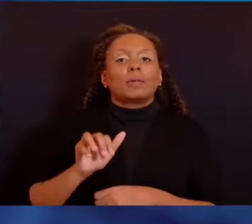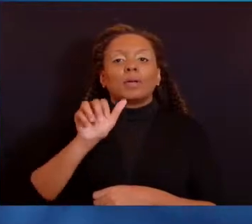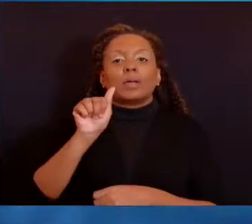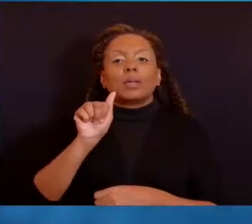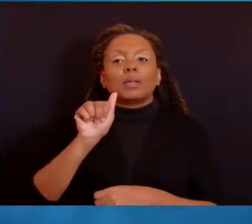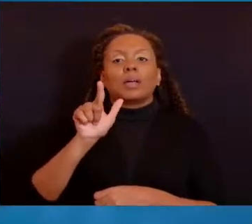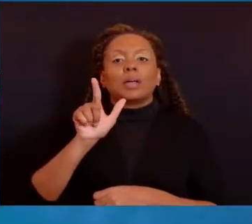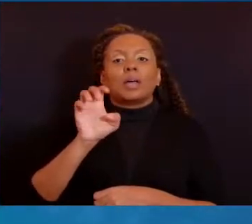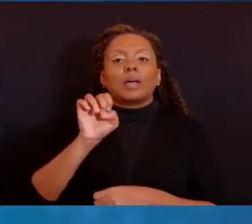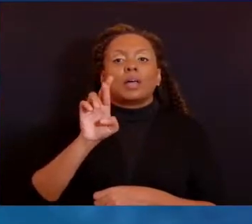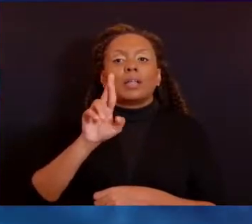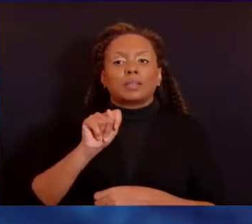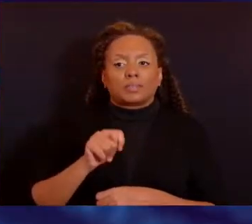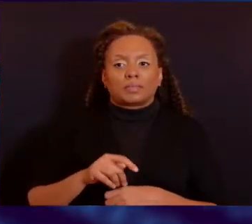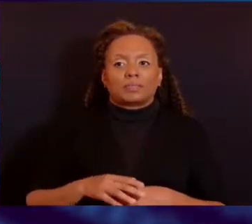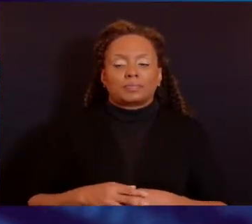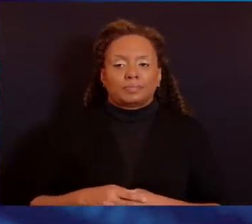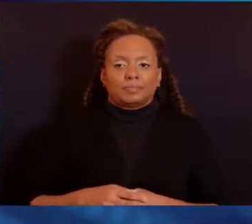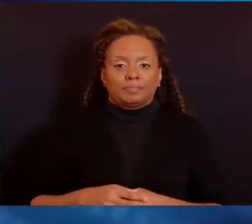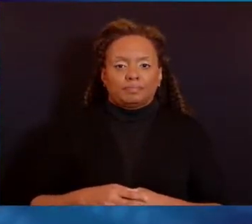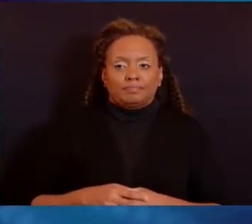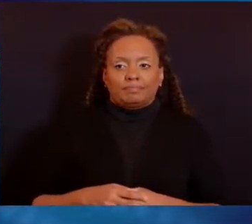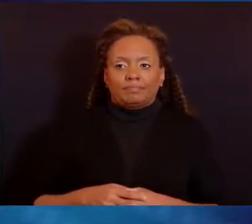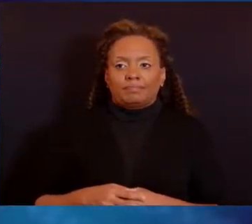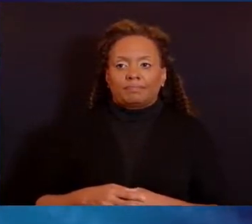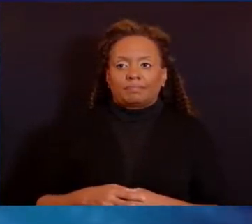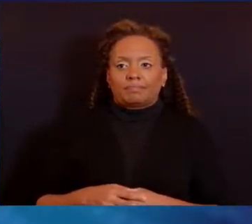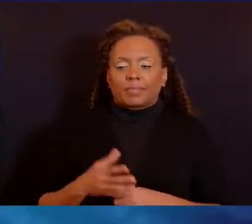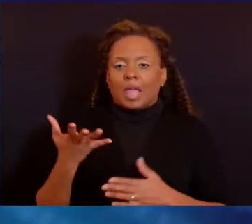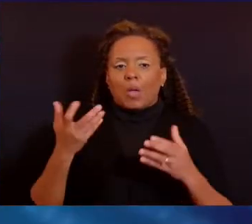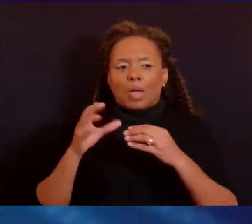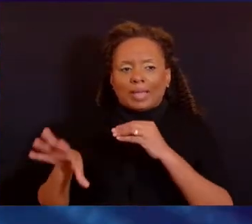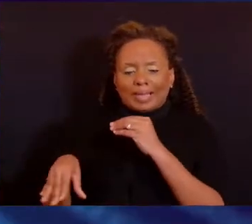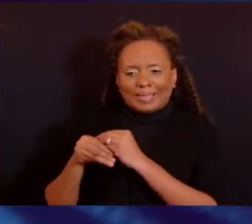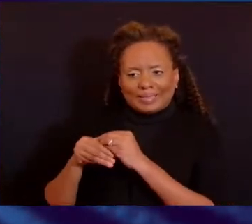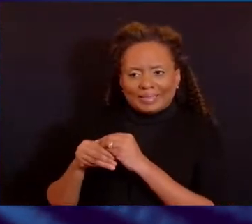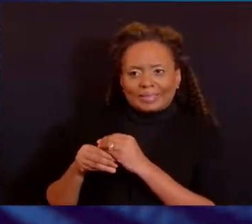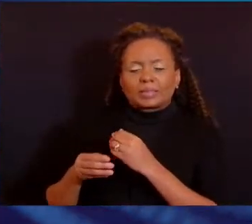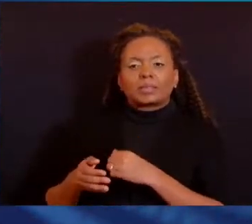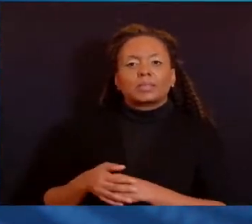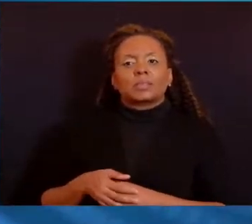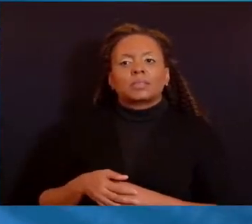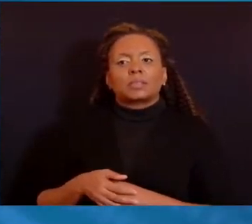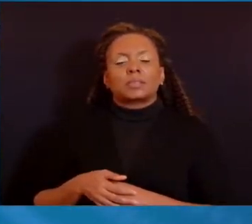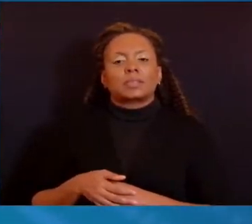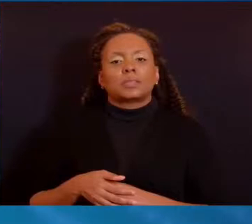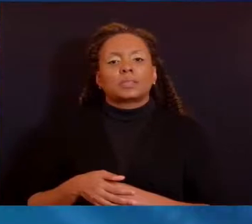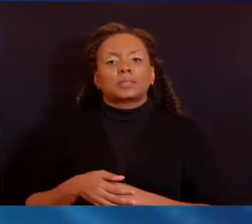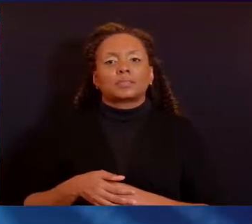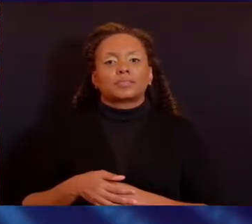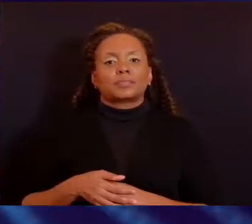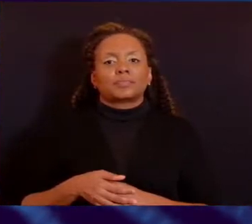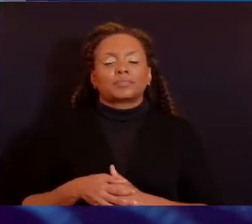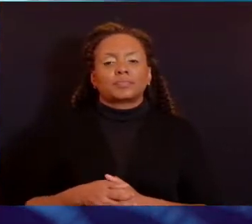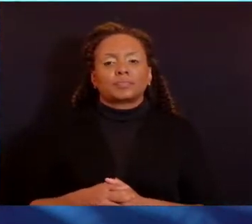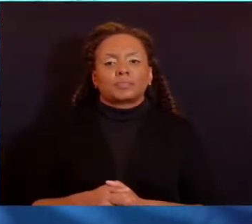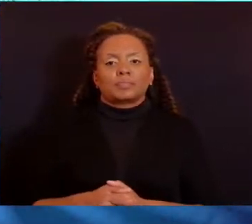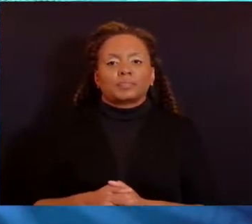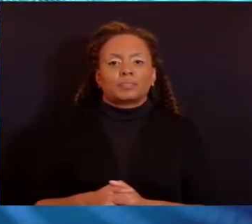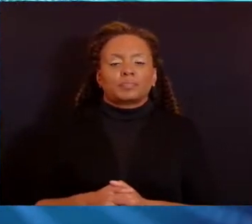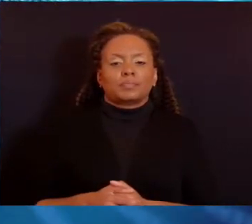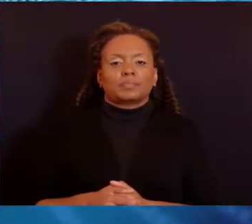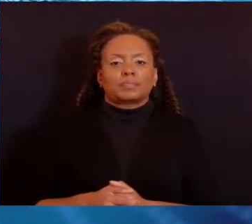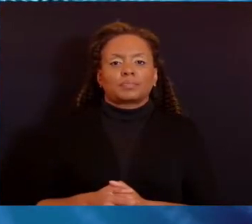impending situation. I just want to add on, just not because of what happened this month, because it appears we are on a